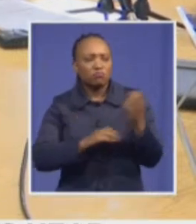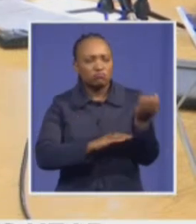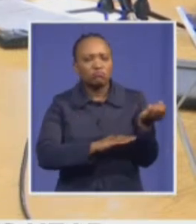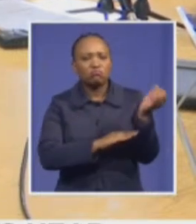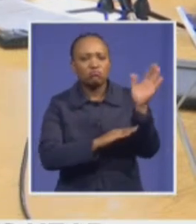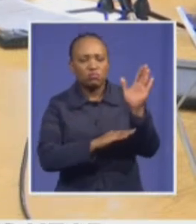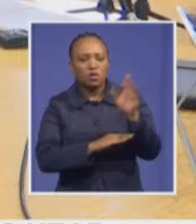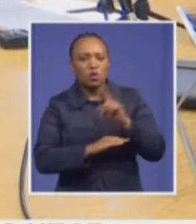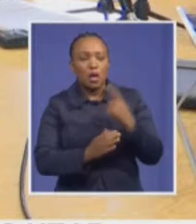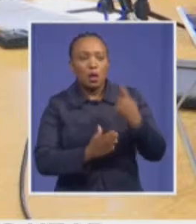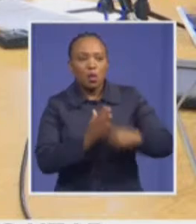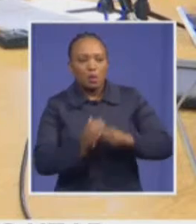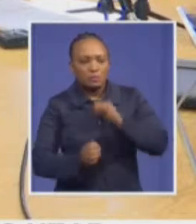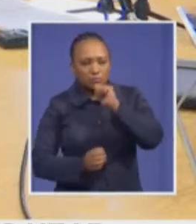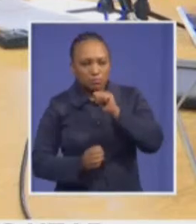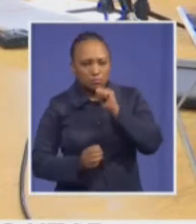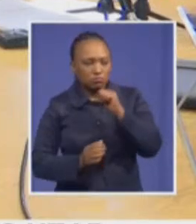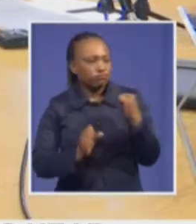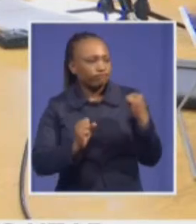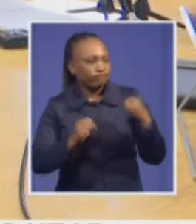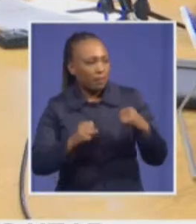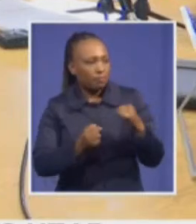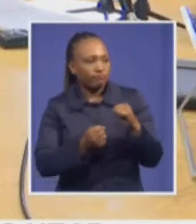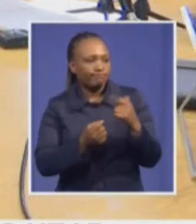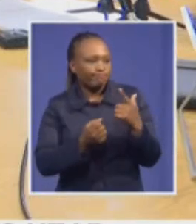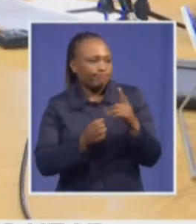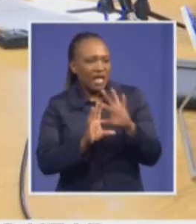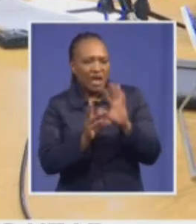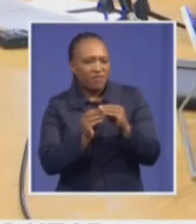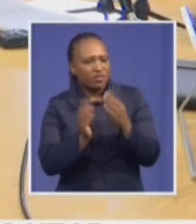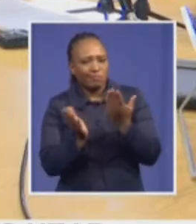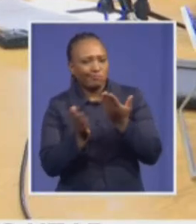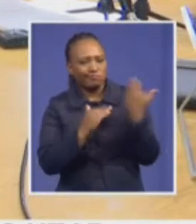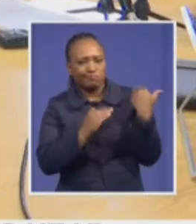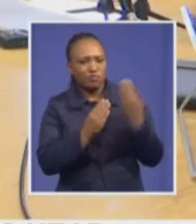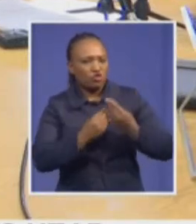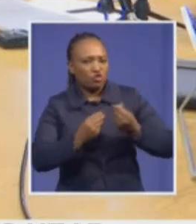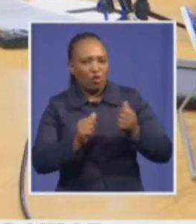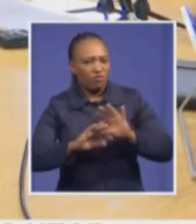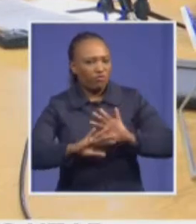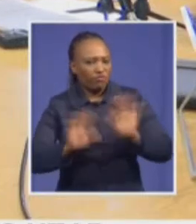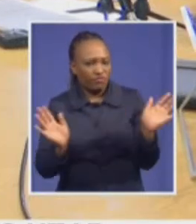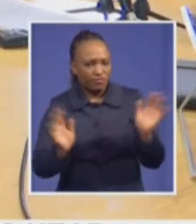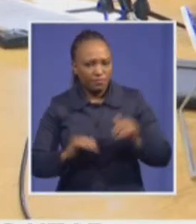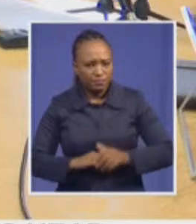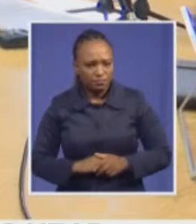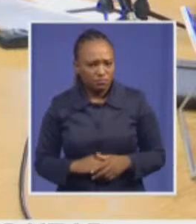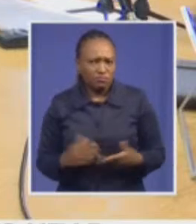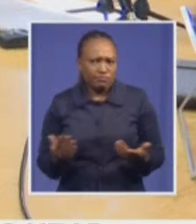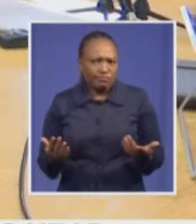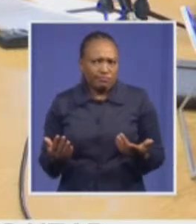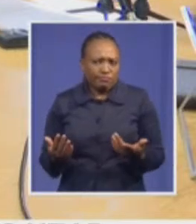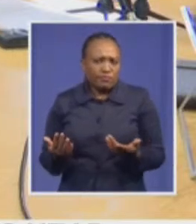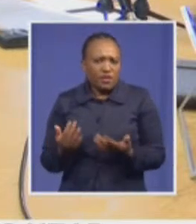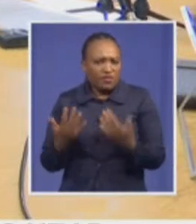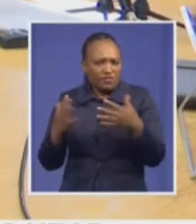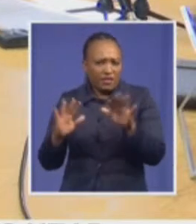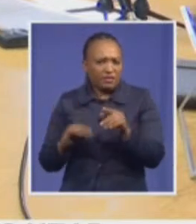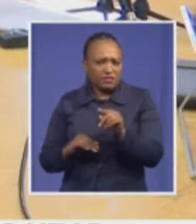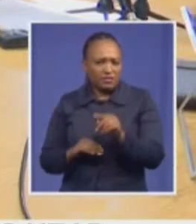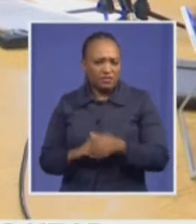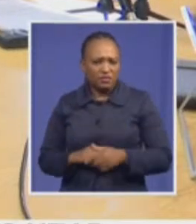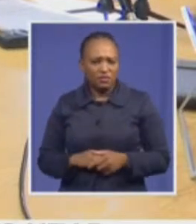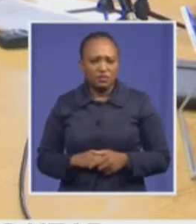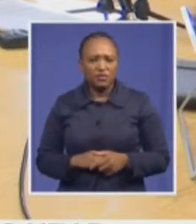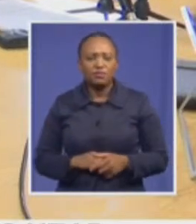us. Spot on. So that's what 103 is. Yes, that's what it does, right? So you move on. 103. No, 103 is the